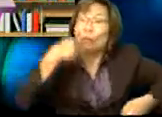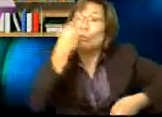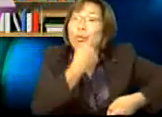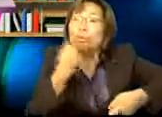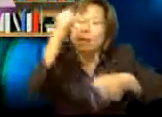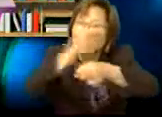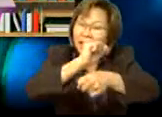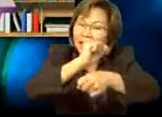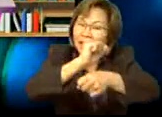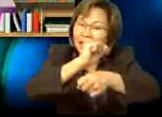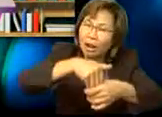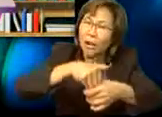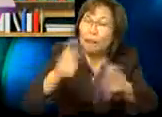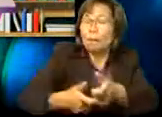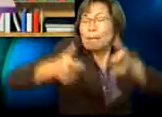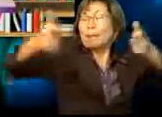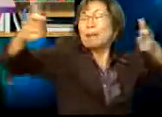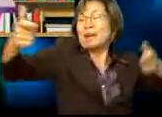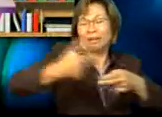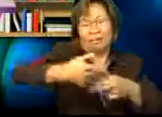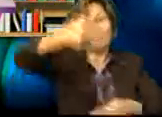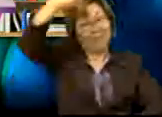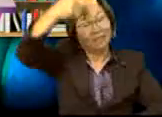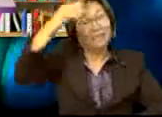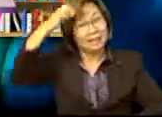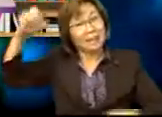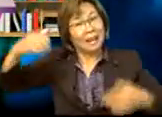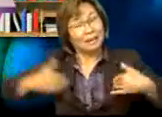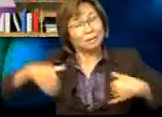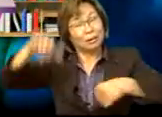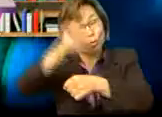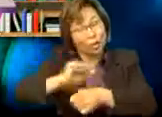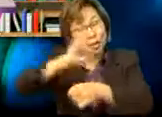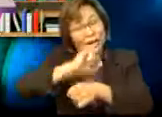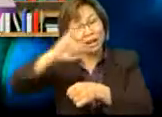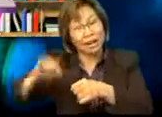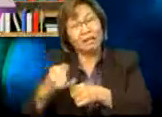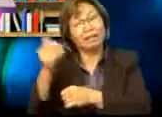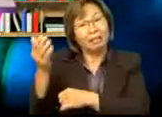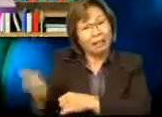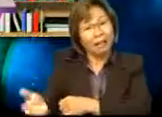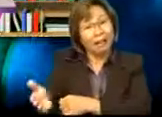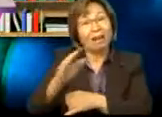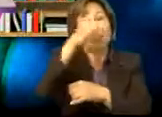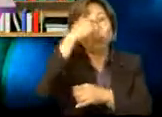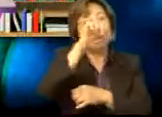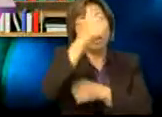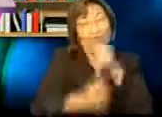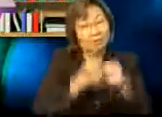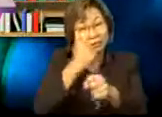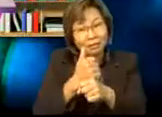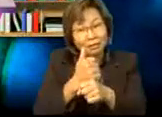a big hotel. He has been working there for 10 years. How does